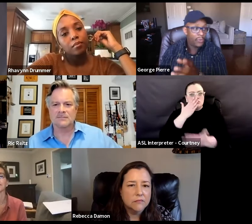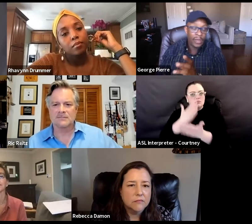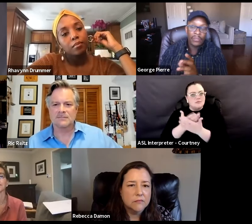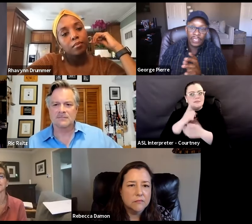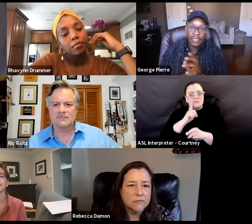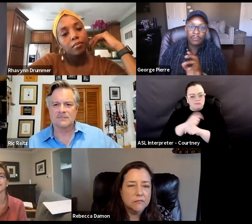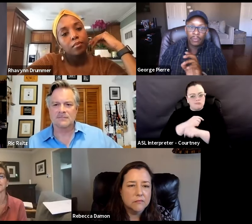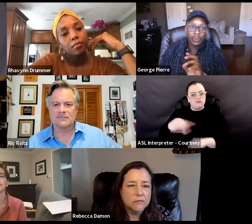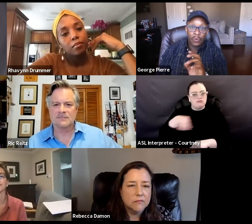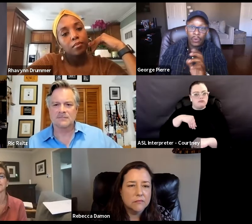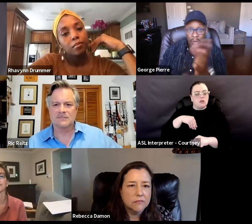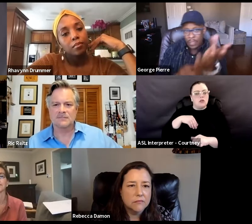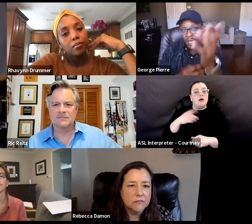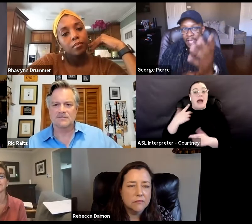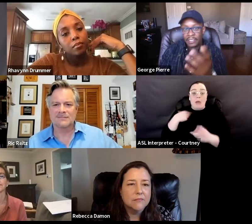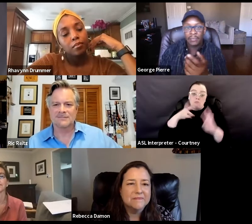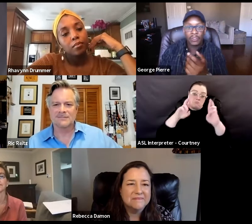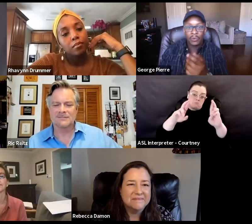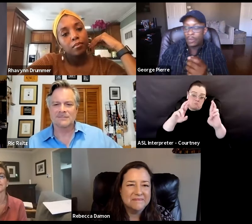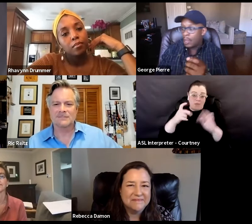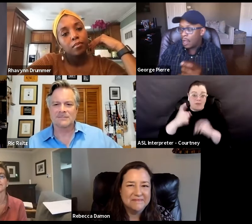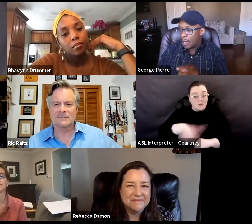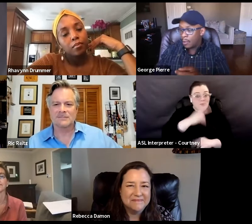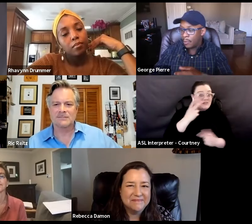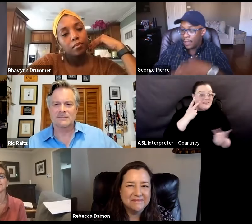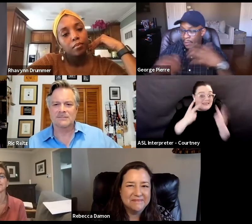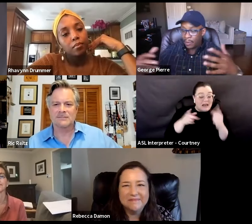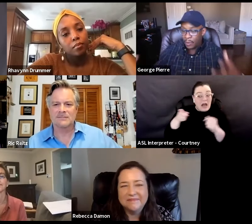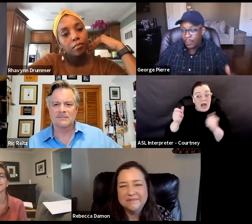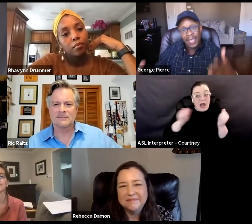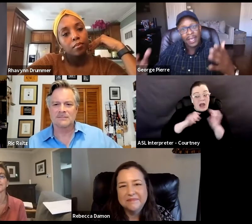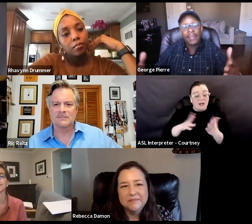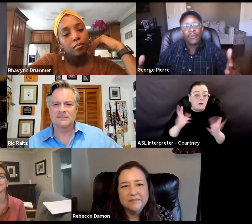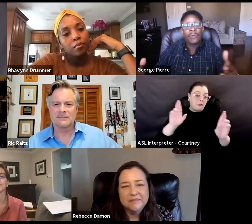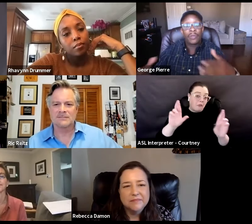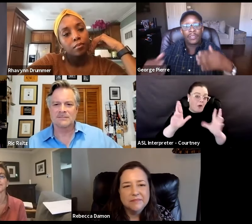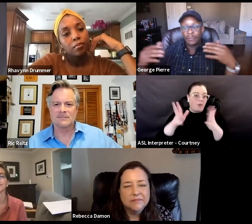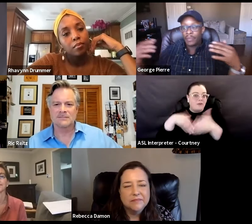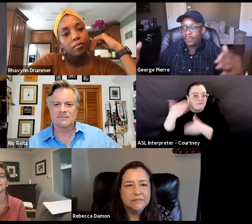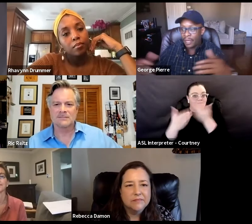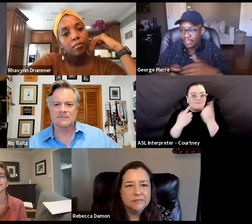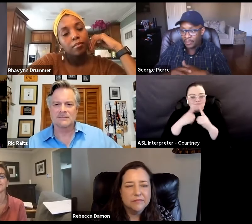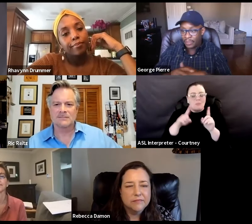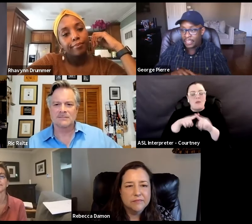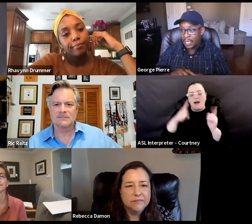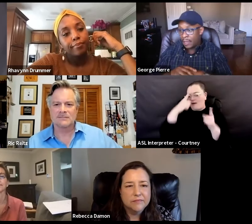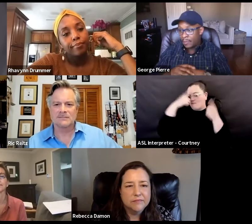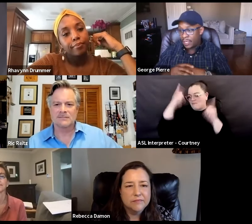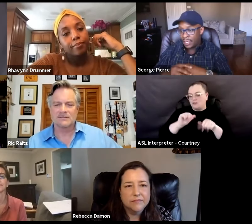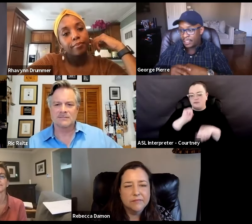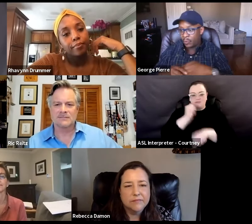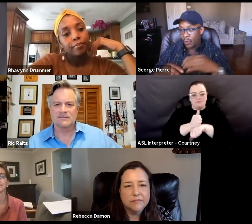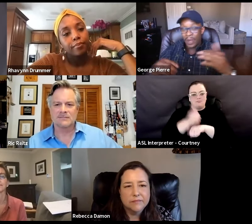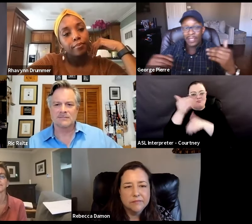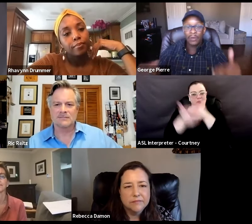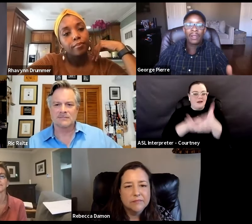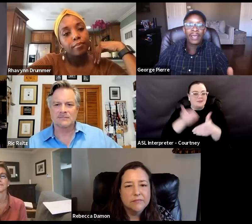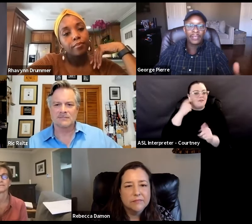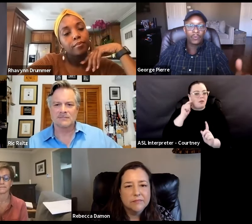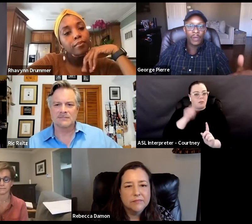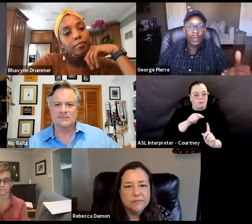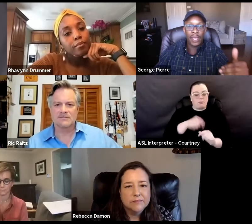I pray that we see them soon. That you guys see them soon. But yeah, I agree with you. There should be a process in place, because what I